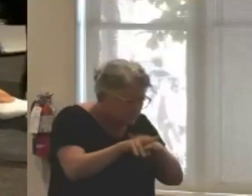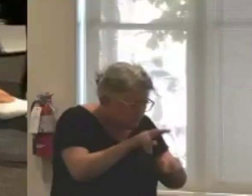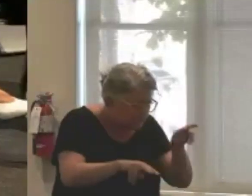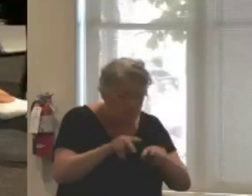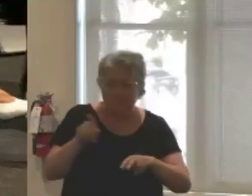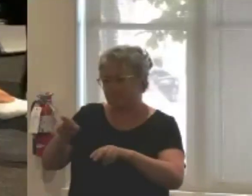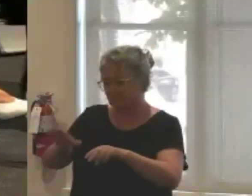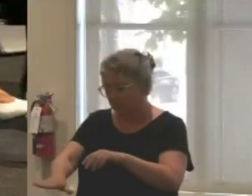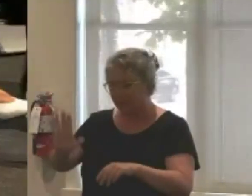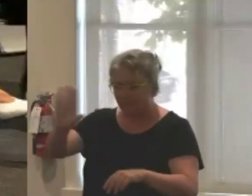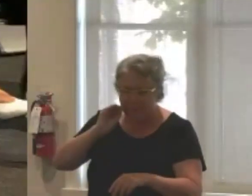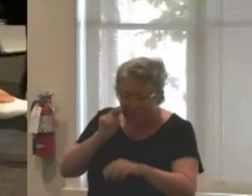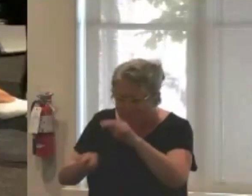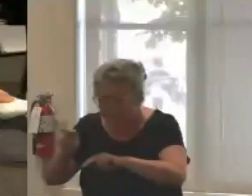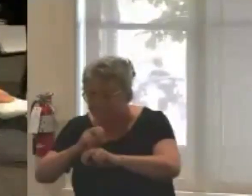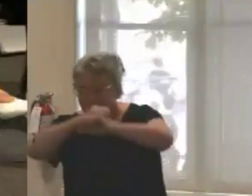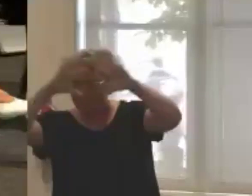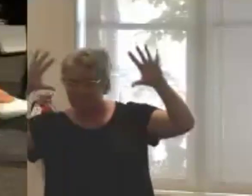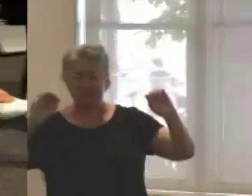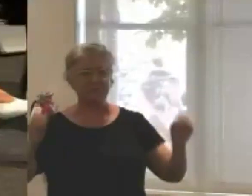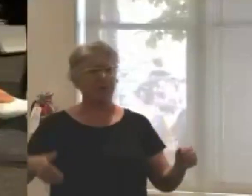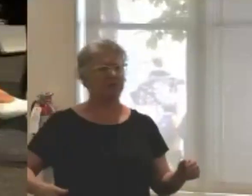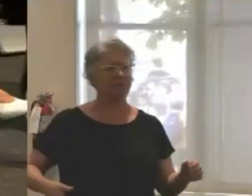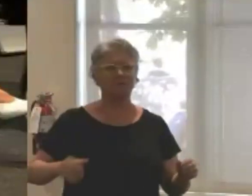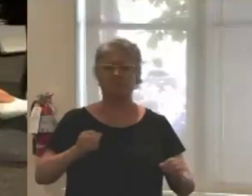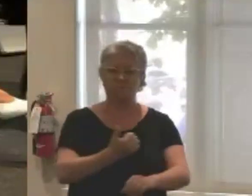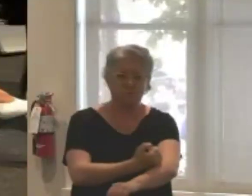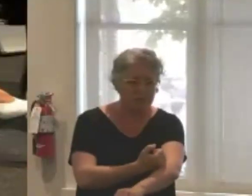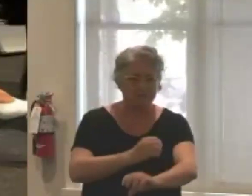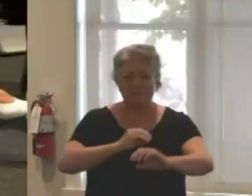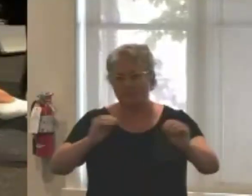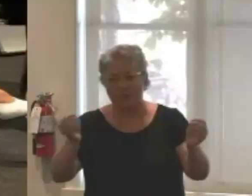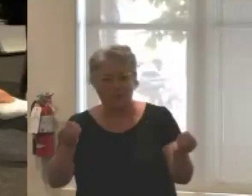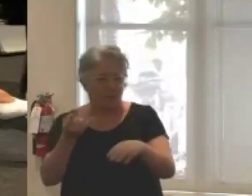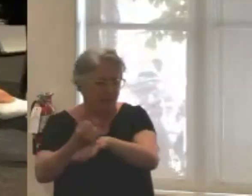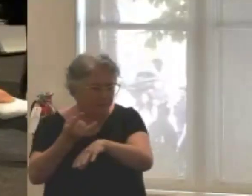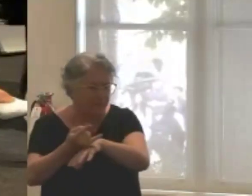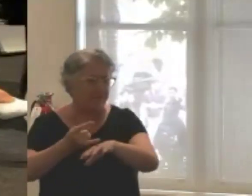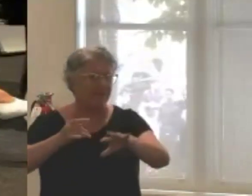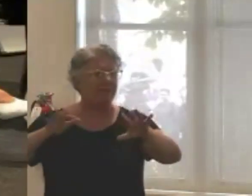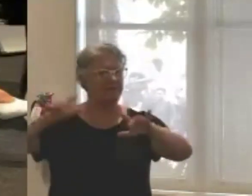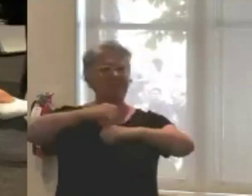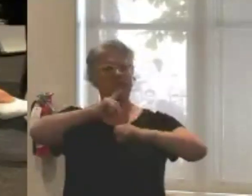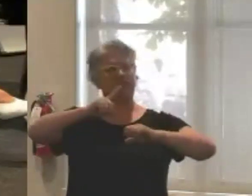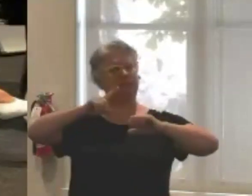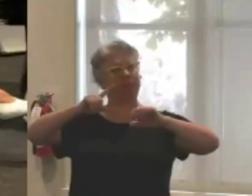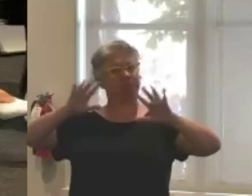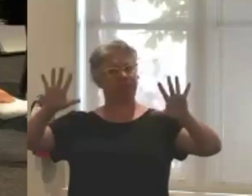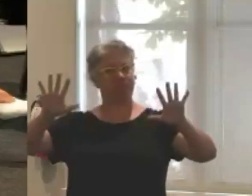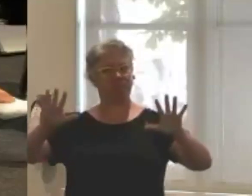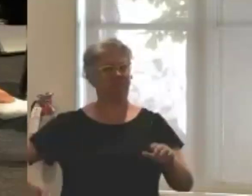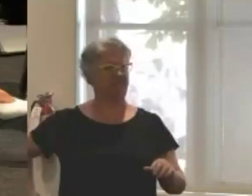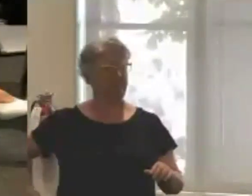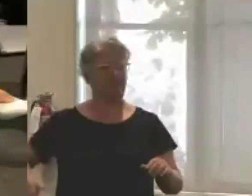for the mentor as well, and just making sure there's no red flags, no drug paraphernalia, anything like that, where it might be a red flag where we might have